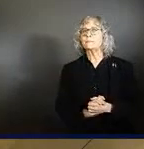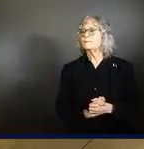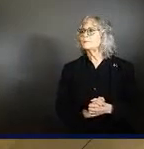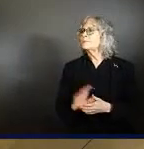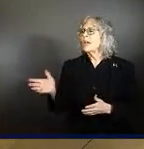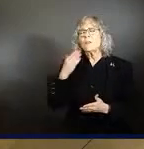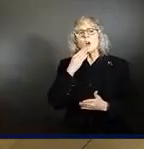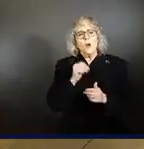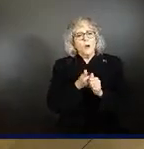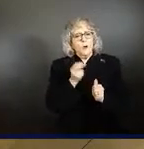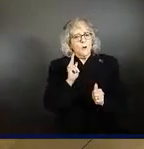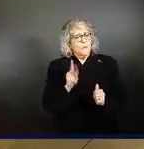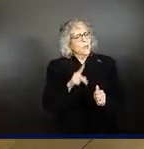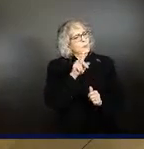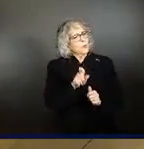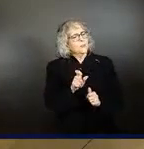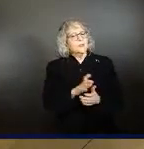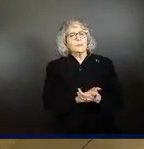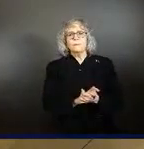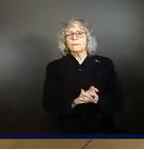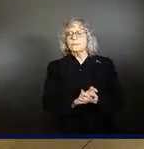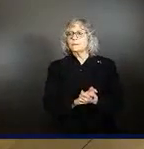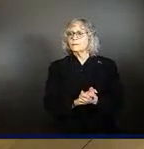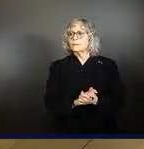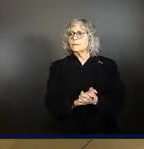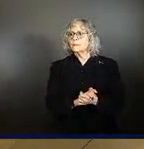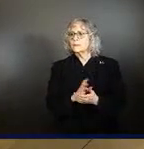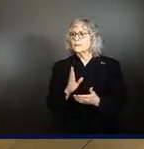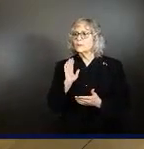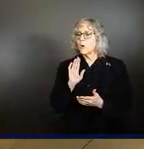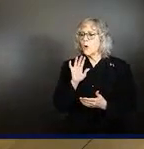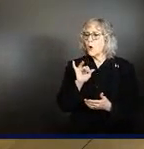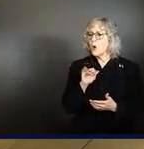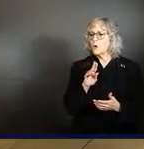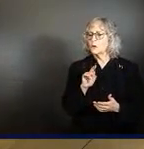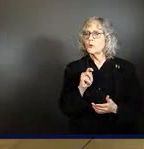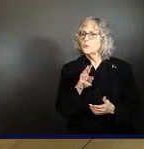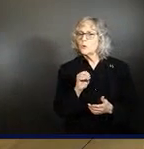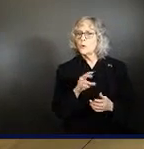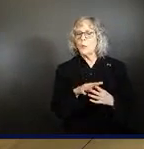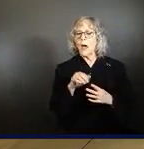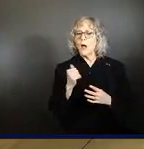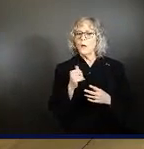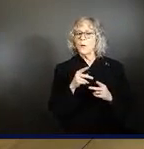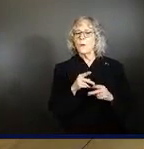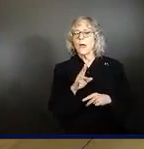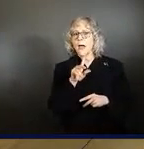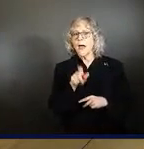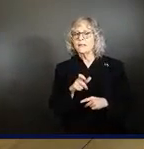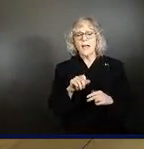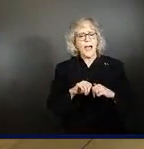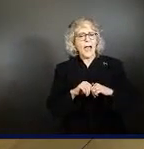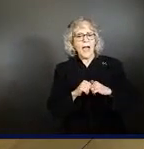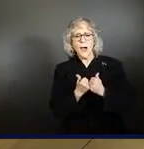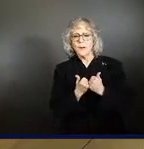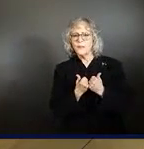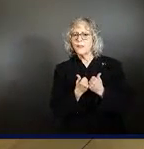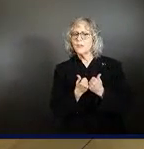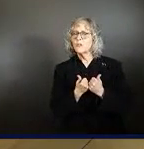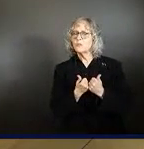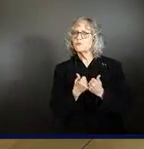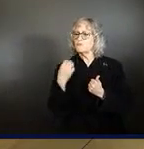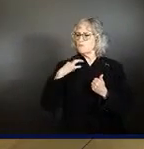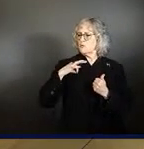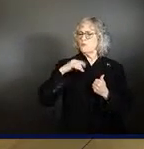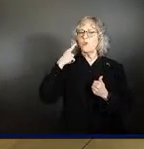On Parith Viraj on YouTube asks how these photos are useful for space scientists and other